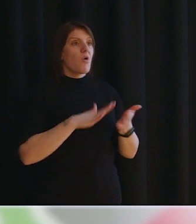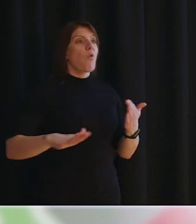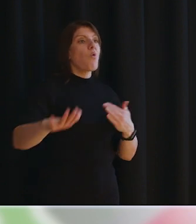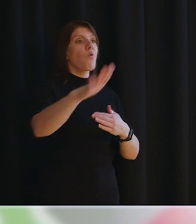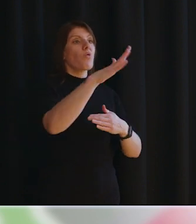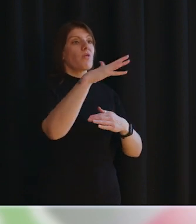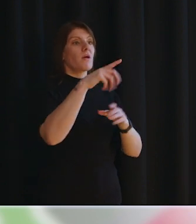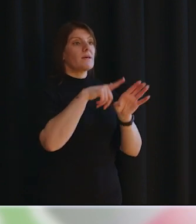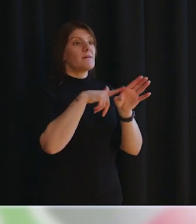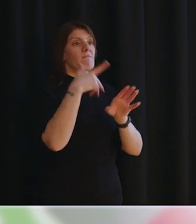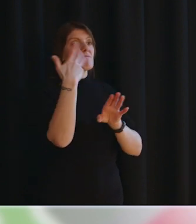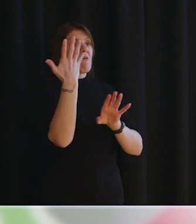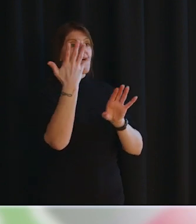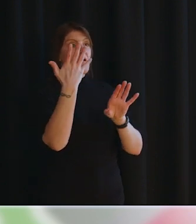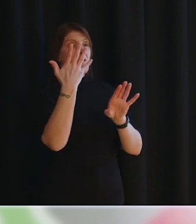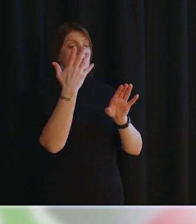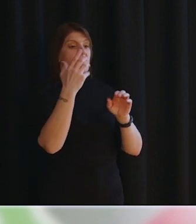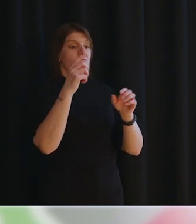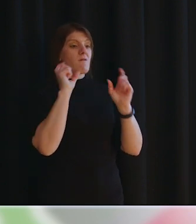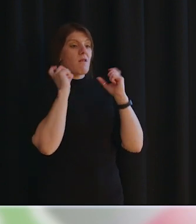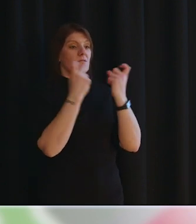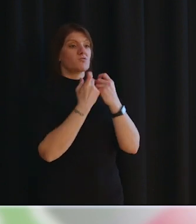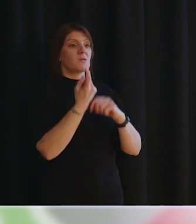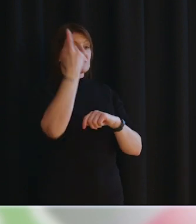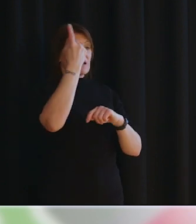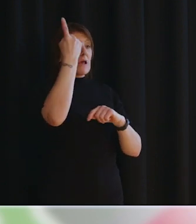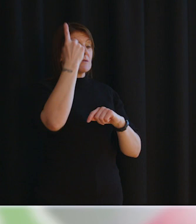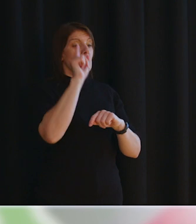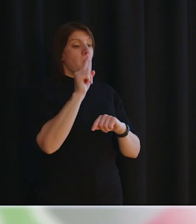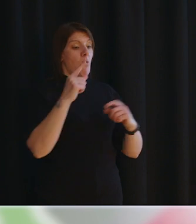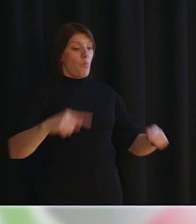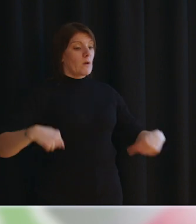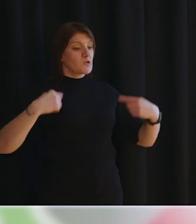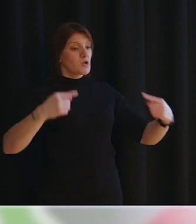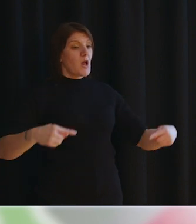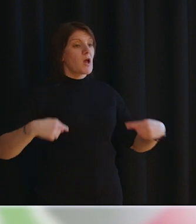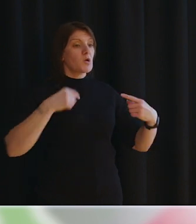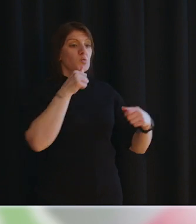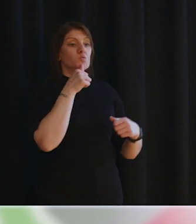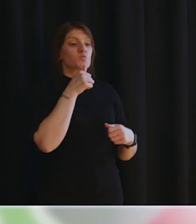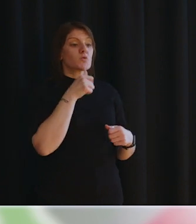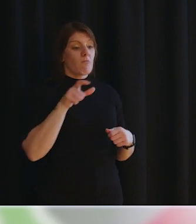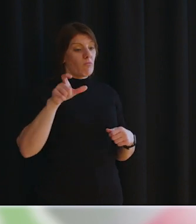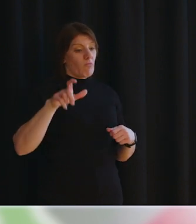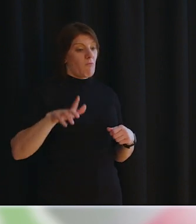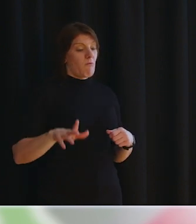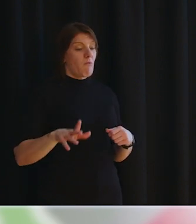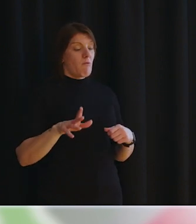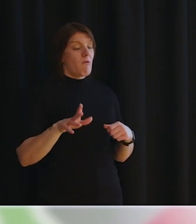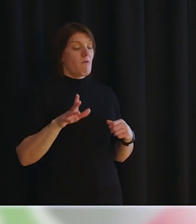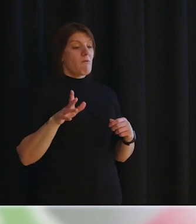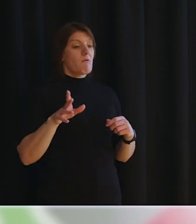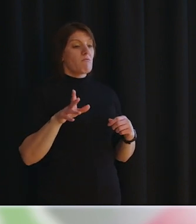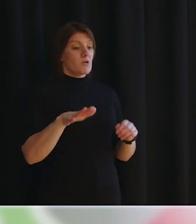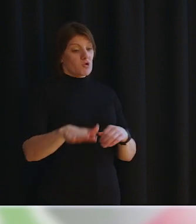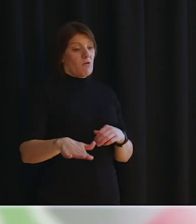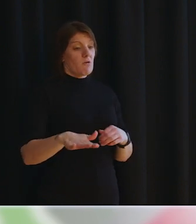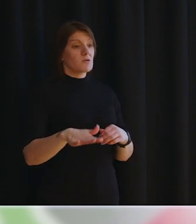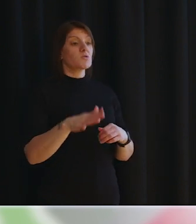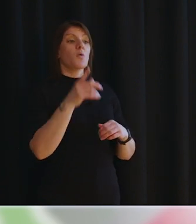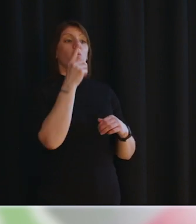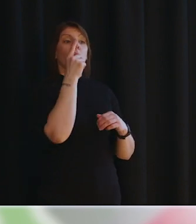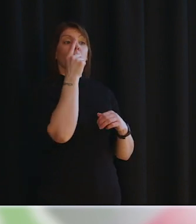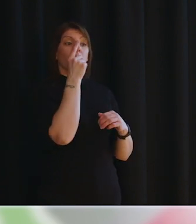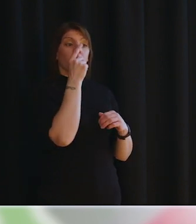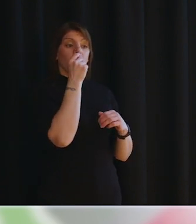classrooms are upstairs, but there's a child who is a wheelchair user, so they move one of the classrooms downstairs. It